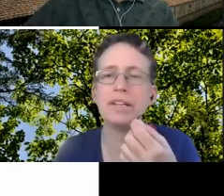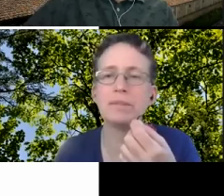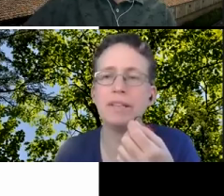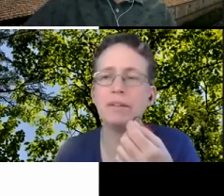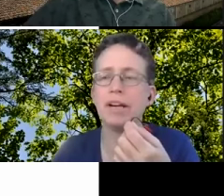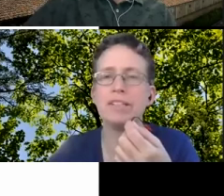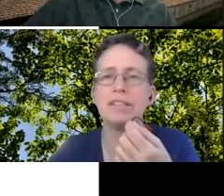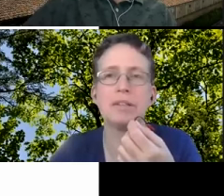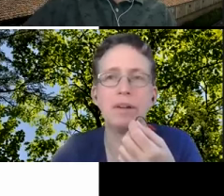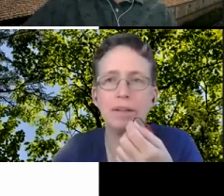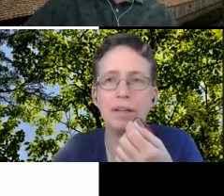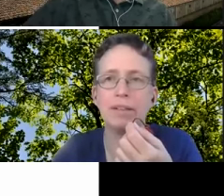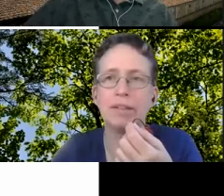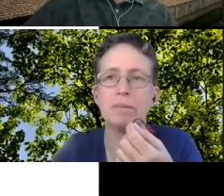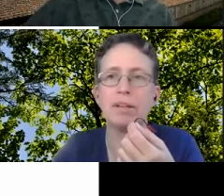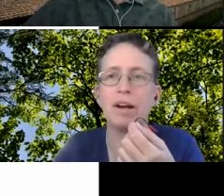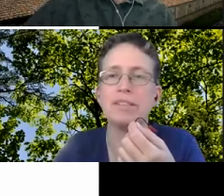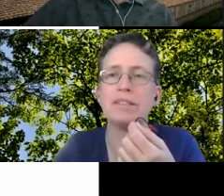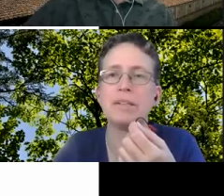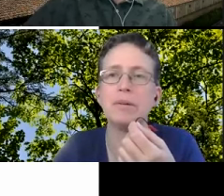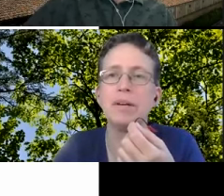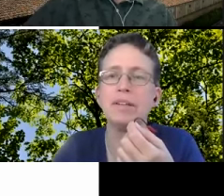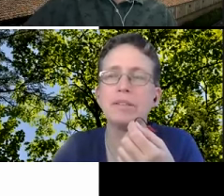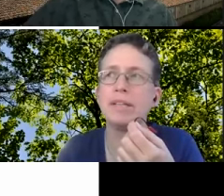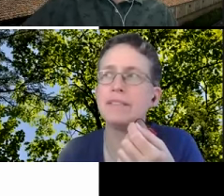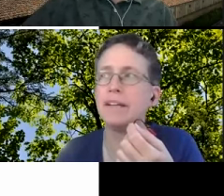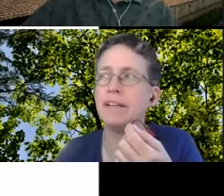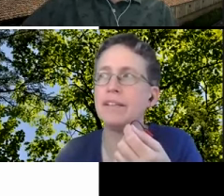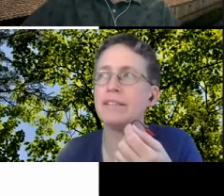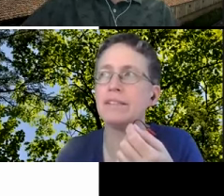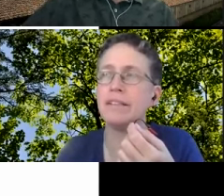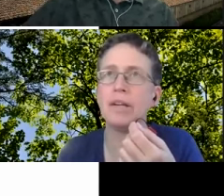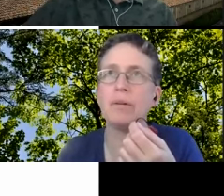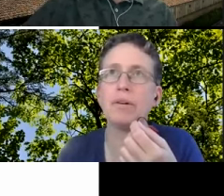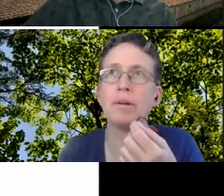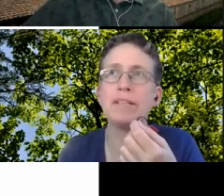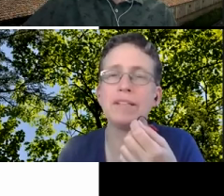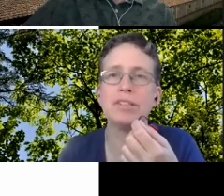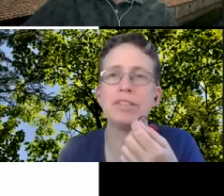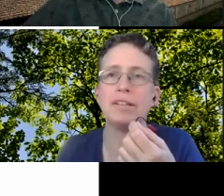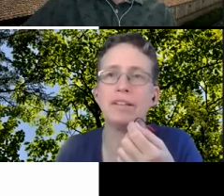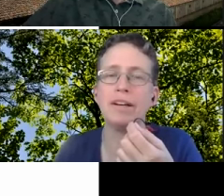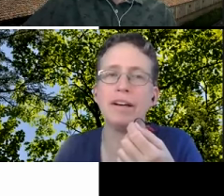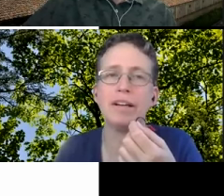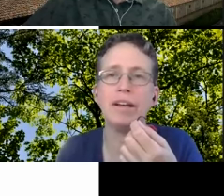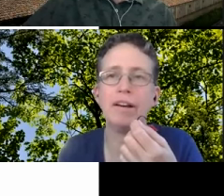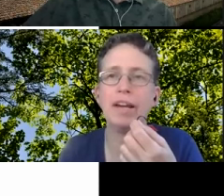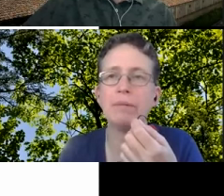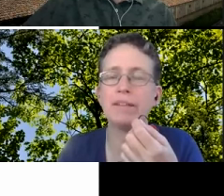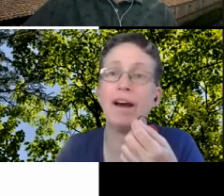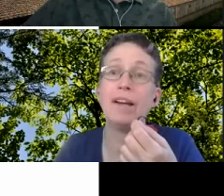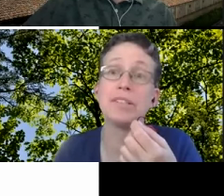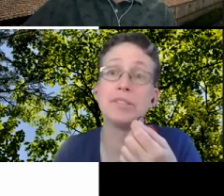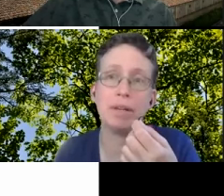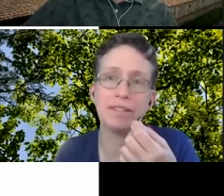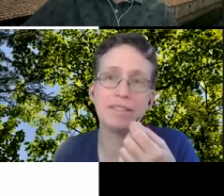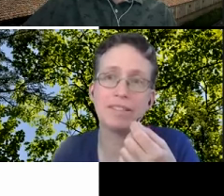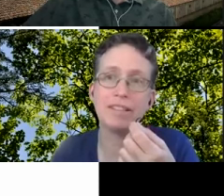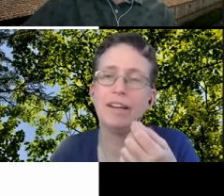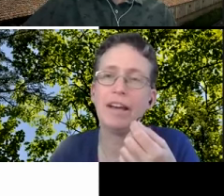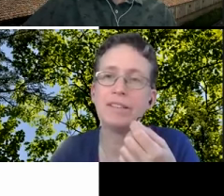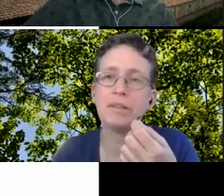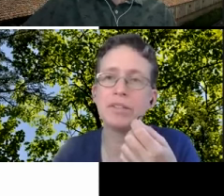question. It's one that we're actually still grappling with in urban ecology. So to what extent is, you know, urbanization an area with high